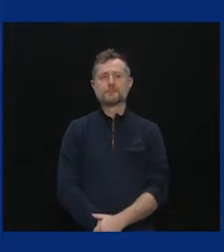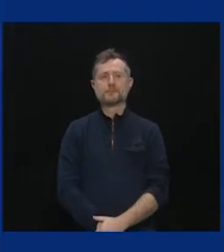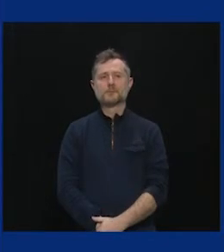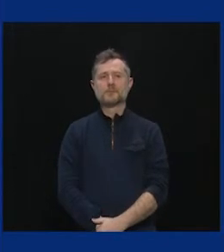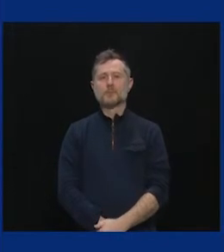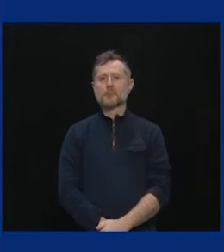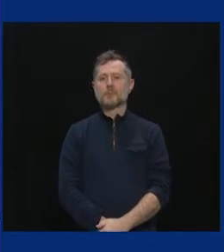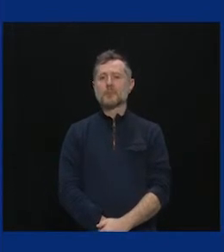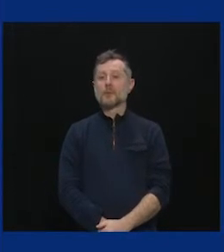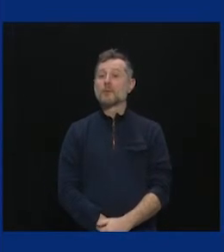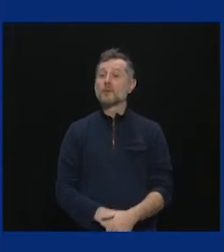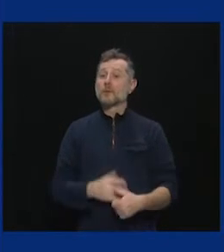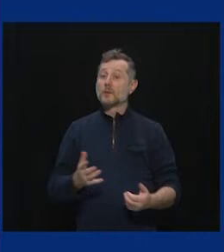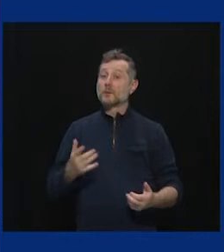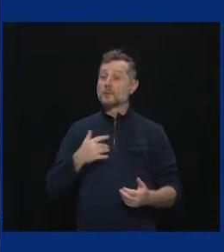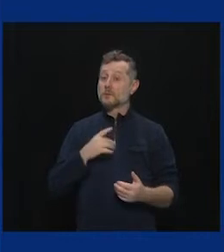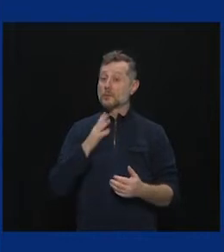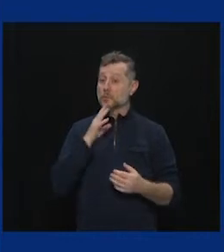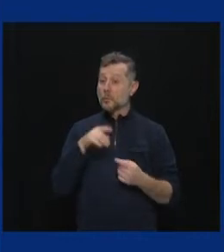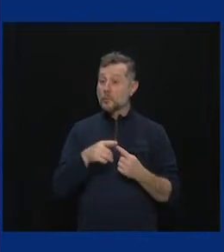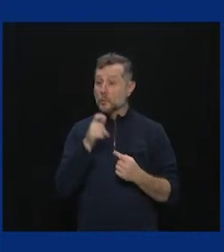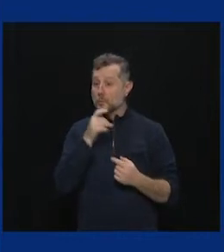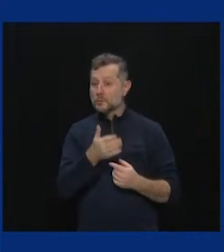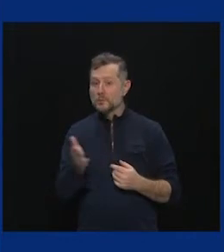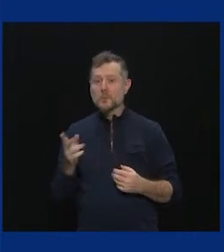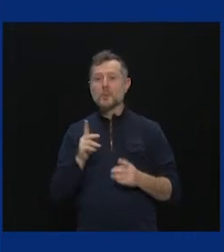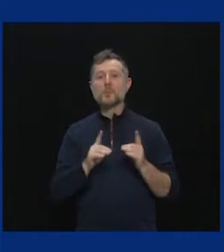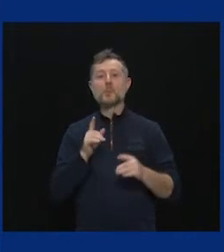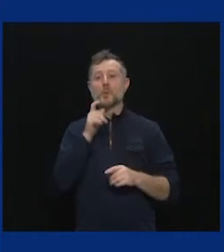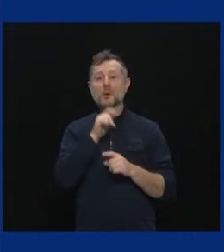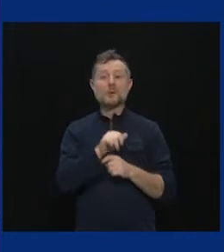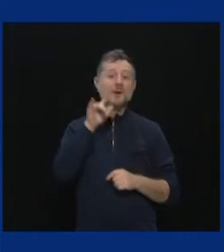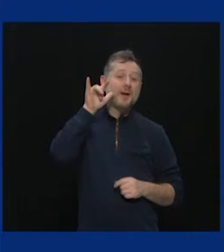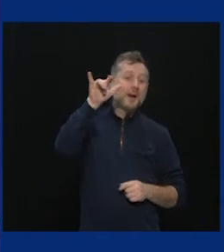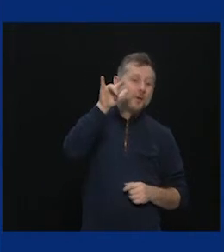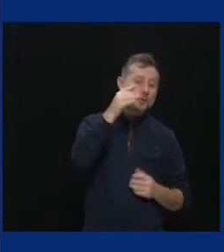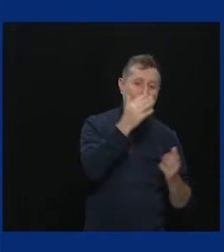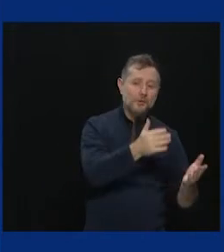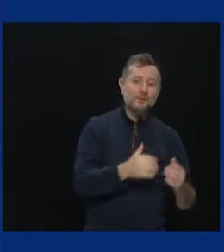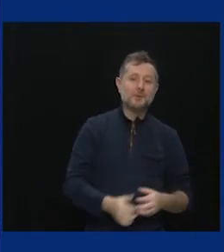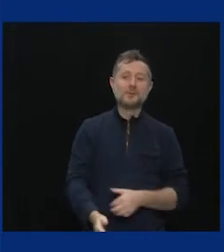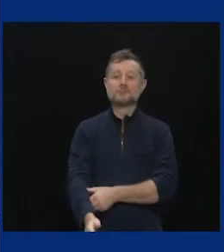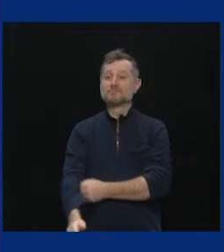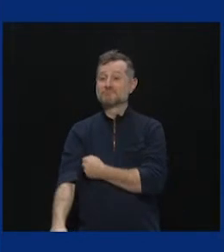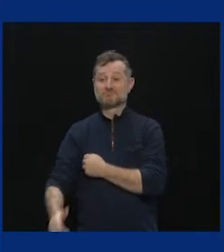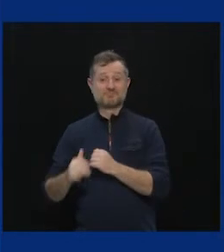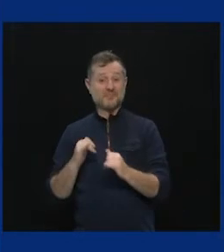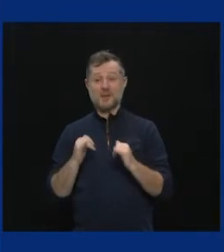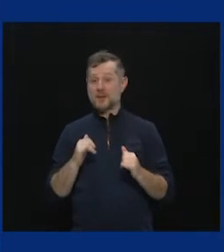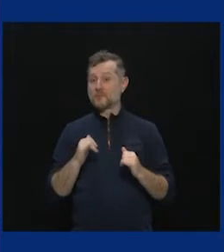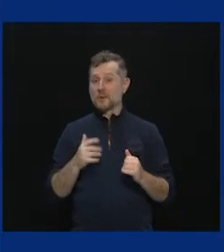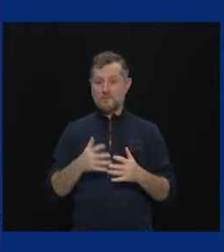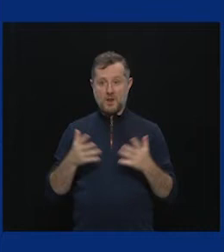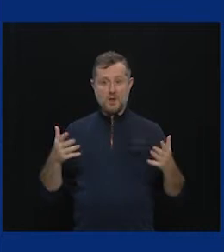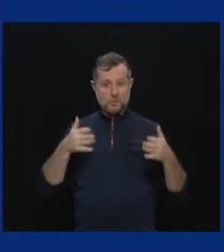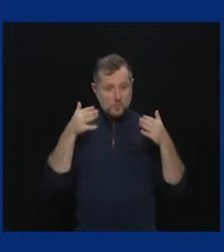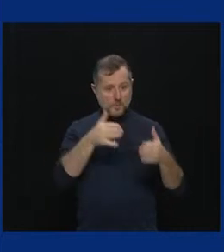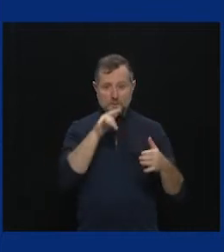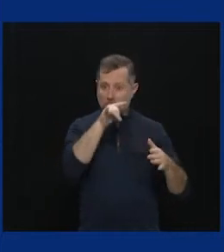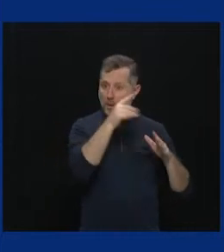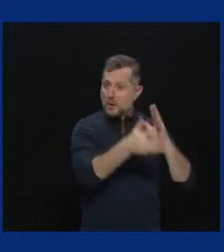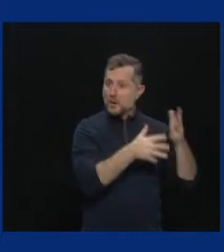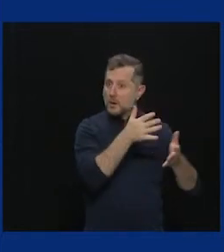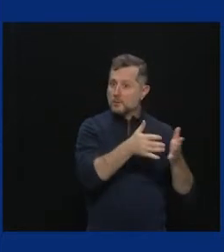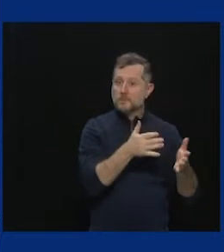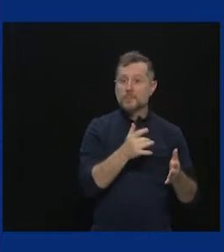And who are we talking about? The people at the airlines. People who walk, I've spent a lot of time in airports too. These are the people who work so hard. They wipe the tables when you get